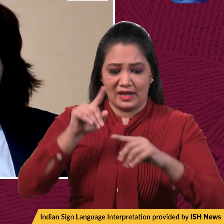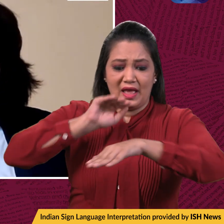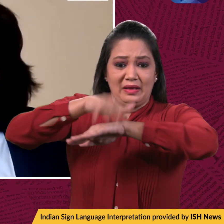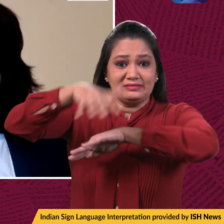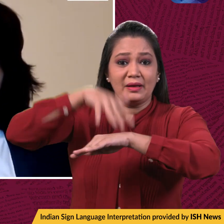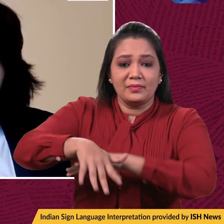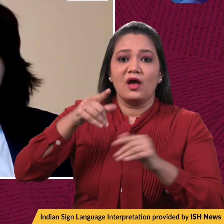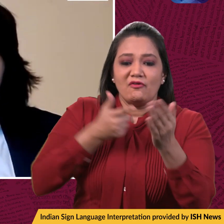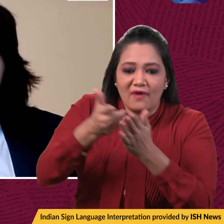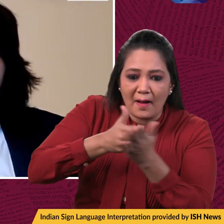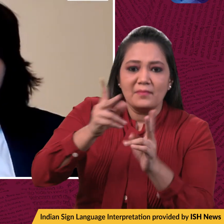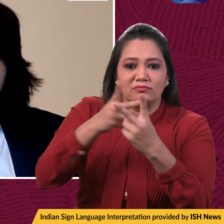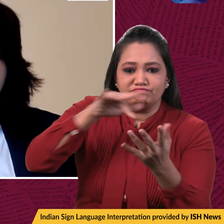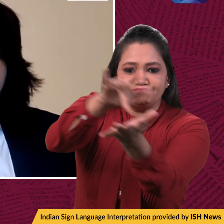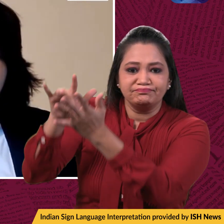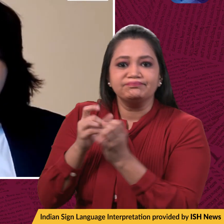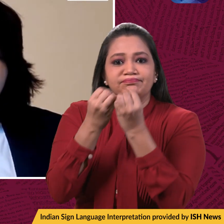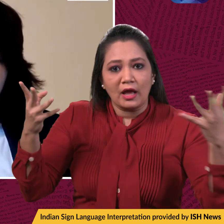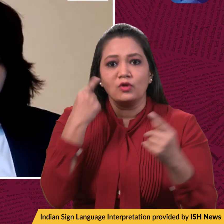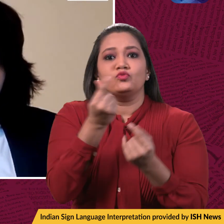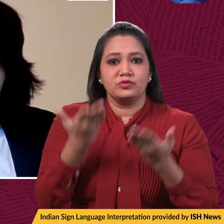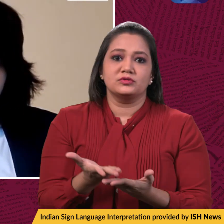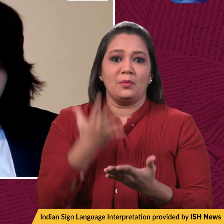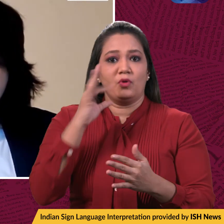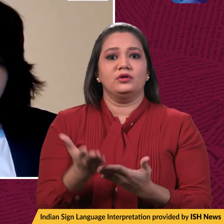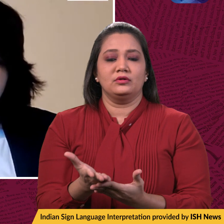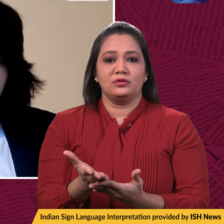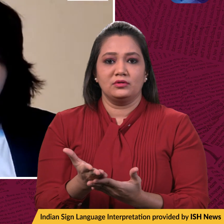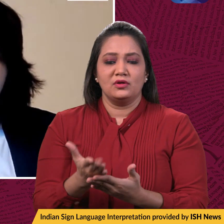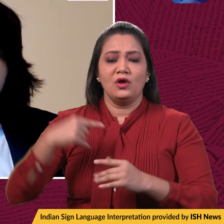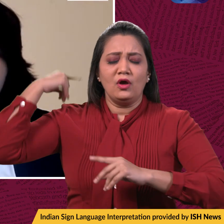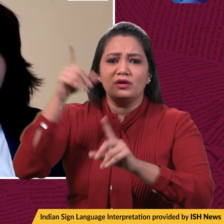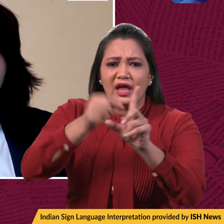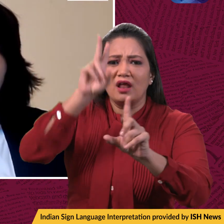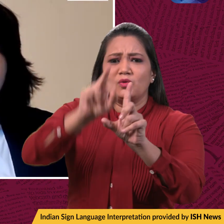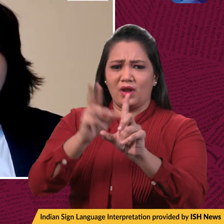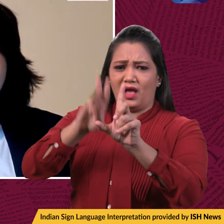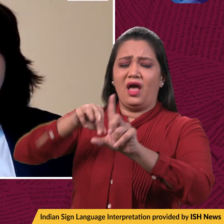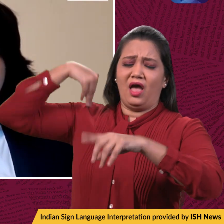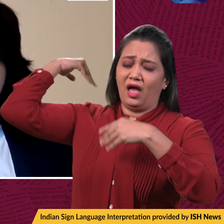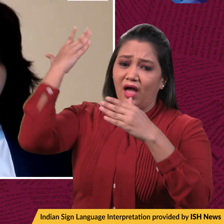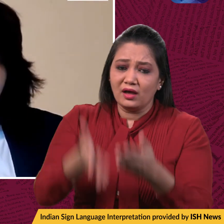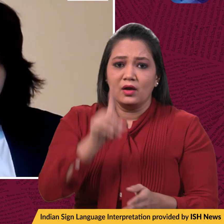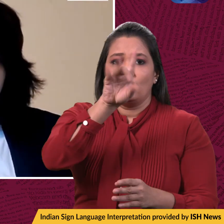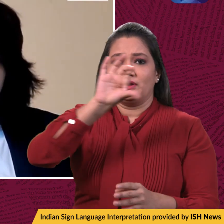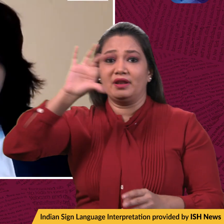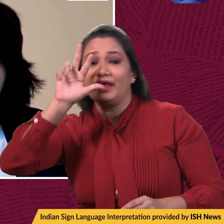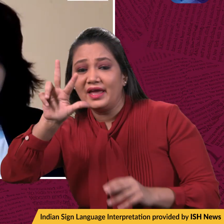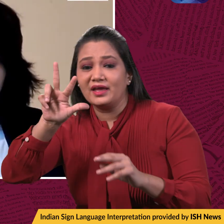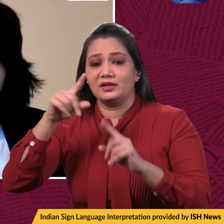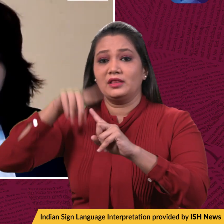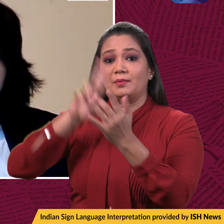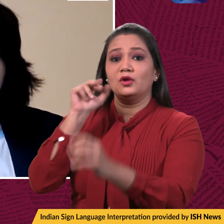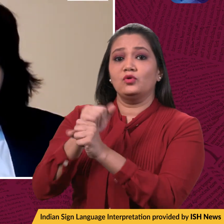is used by farmers in several parts of the state. And so for several decades this has been going on now. In 1998, finally, the Tamil